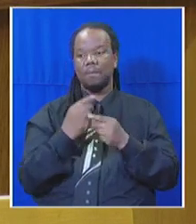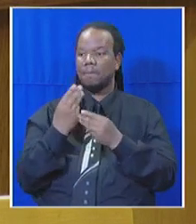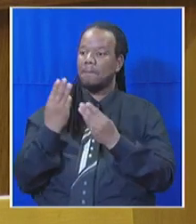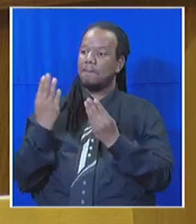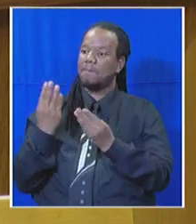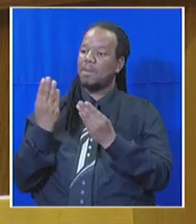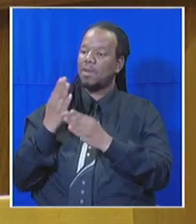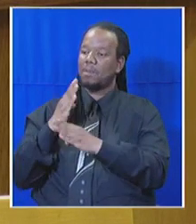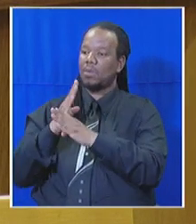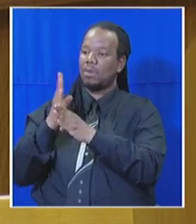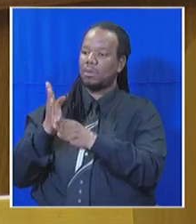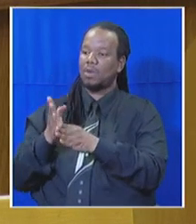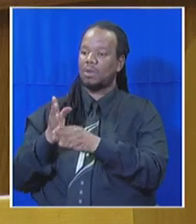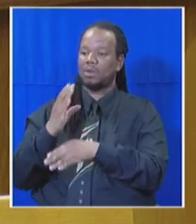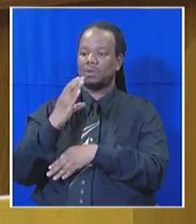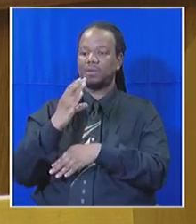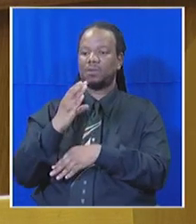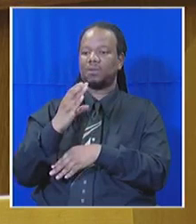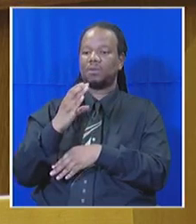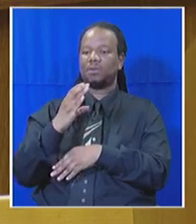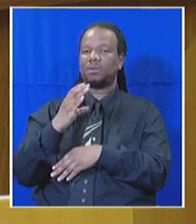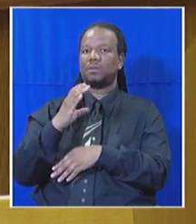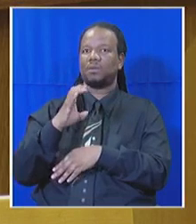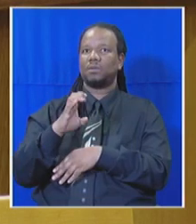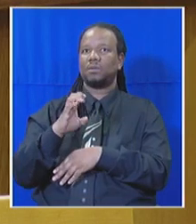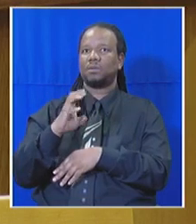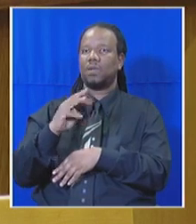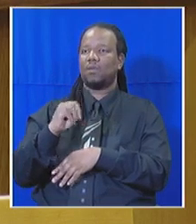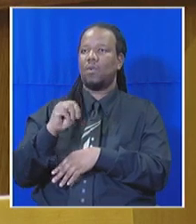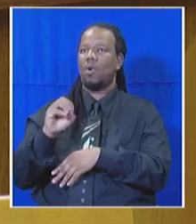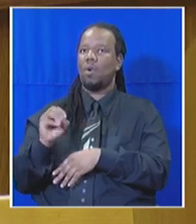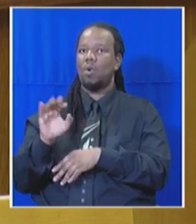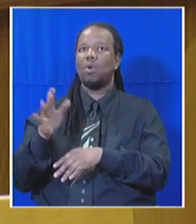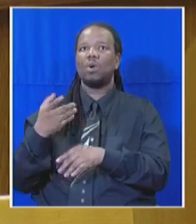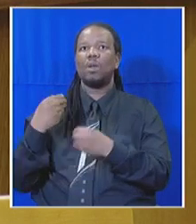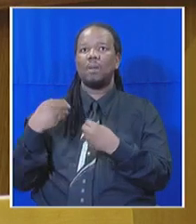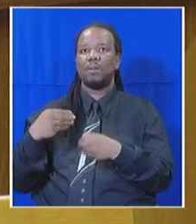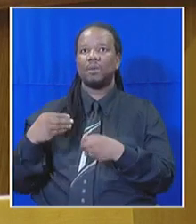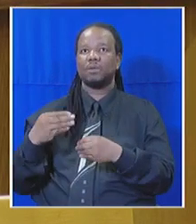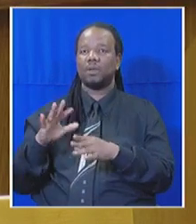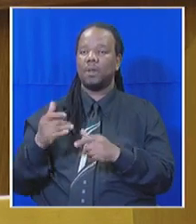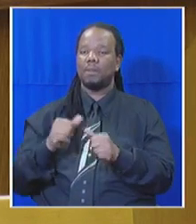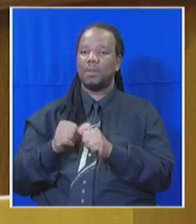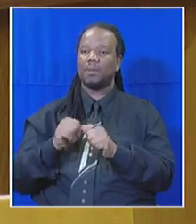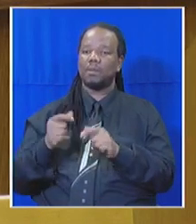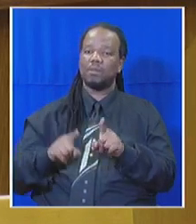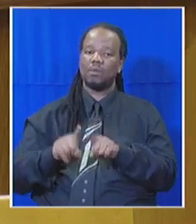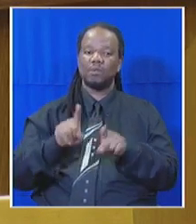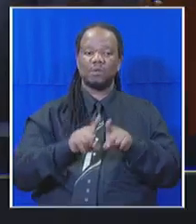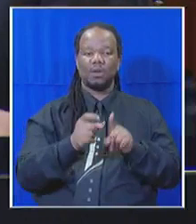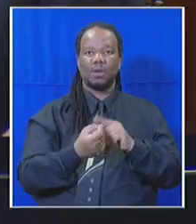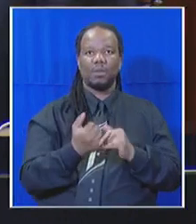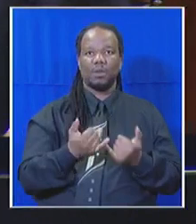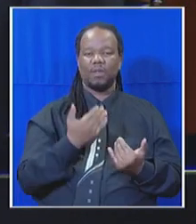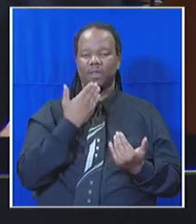now a new CEO, CFO. Honourable and Member, your time is now expired. there are visible improvements that are taking place. Thank you very much.